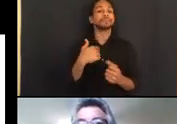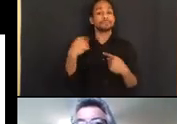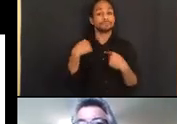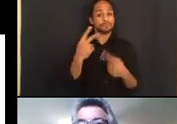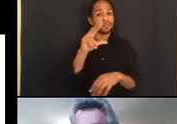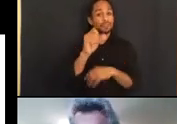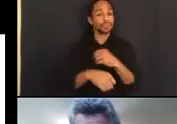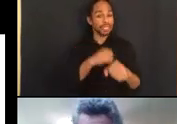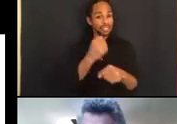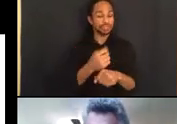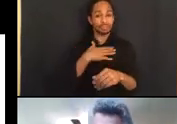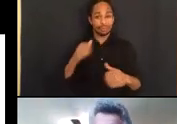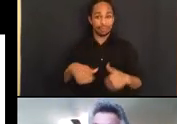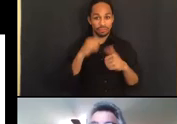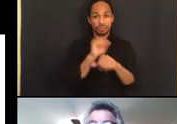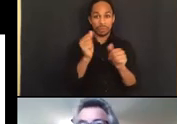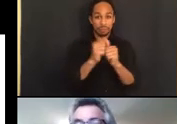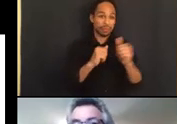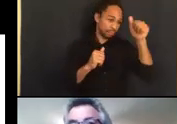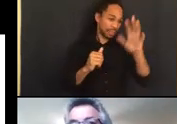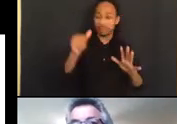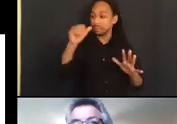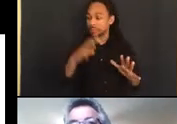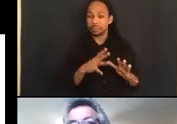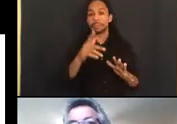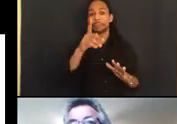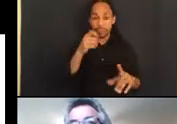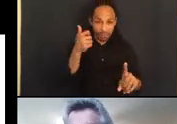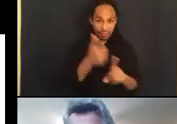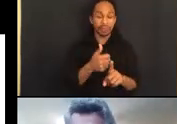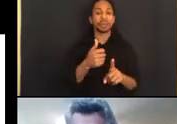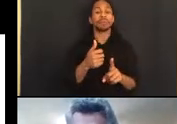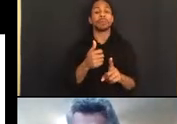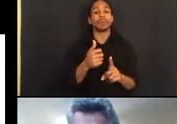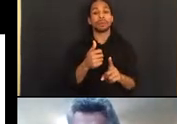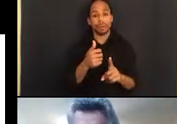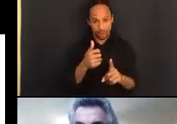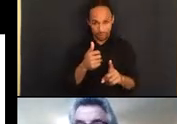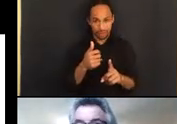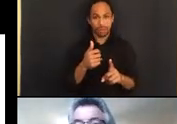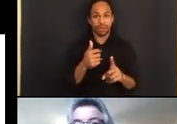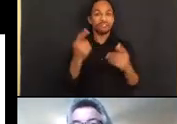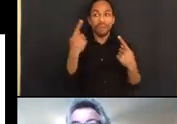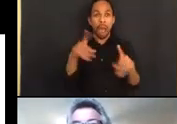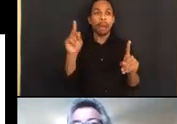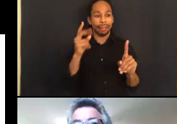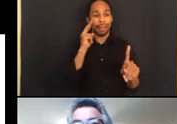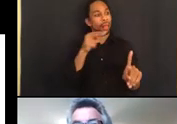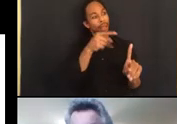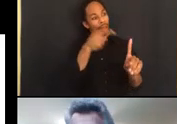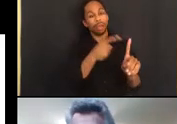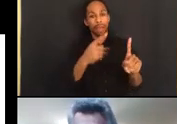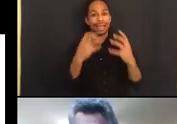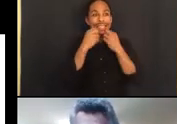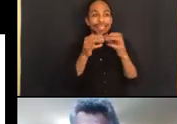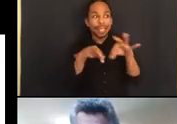working with the women and men who finally have been deemed essential, but we've known for decades without whose labor we simply would not